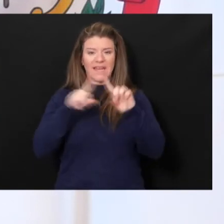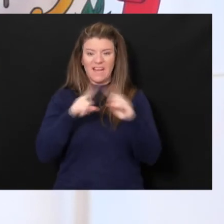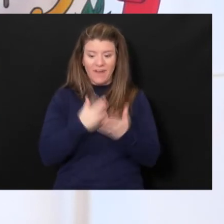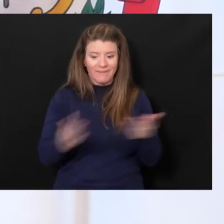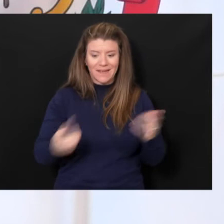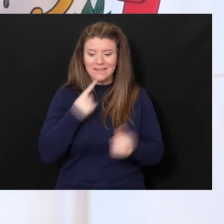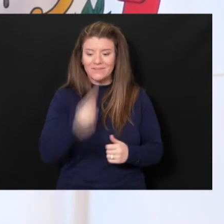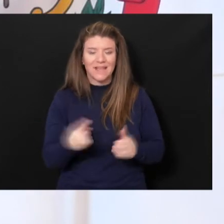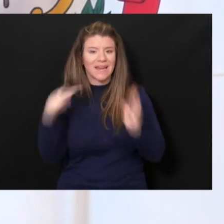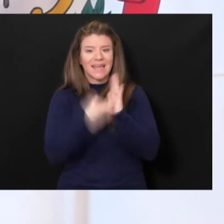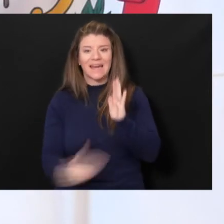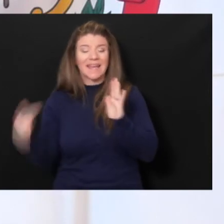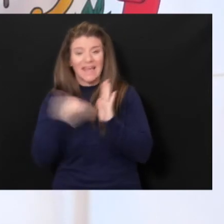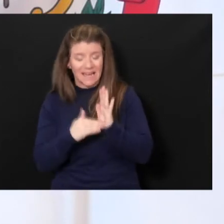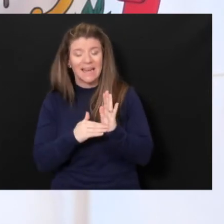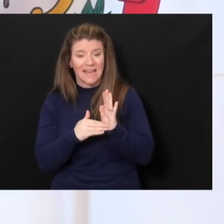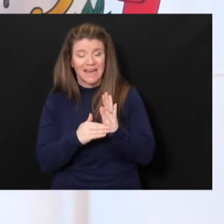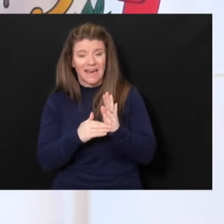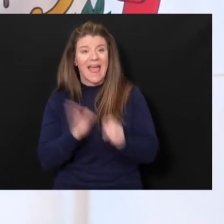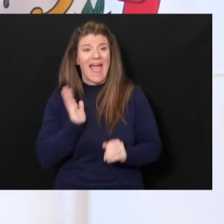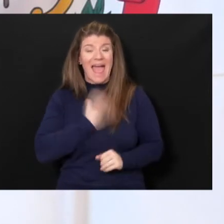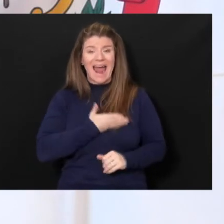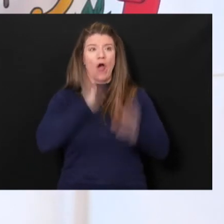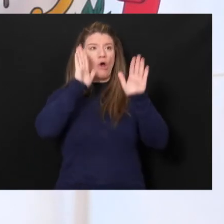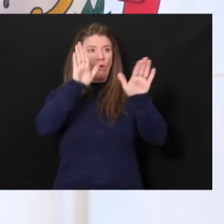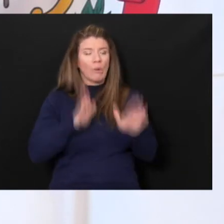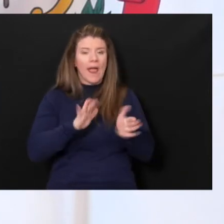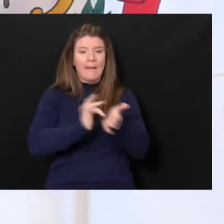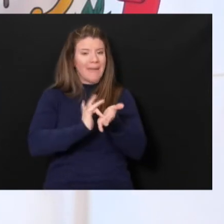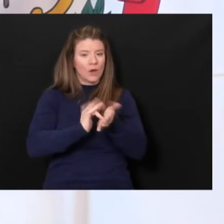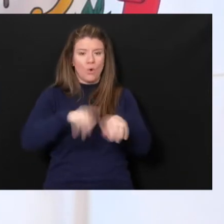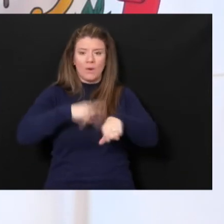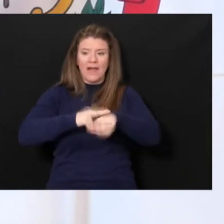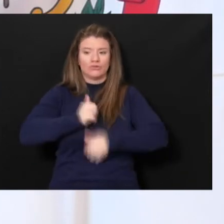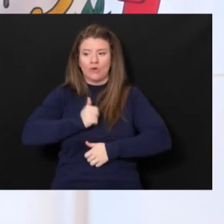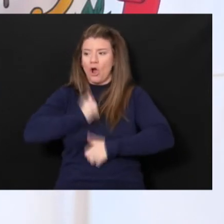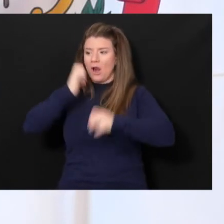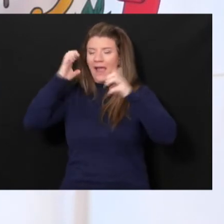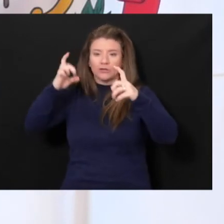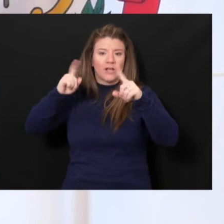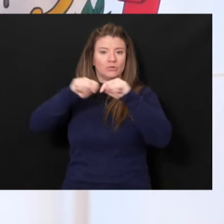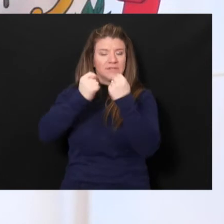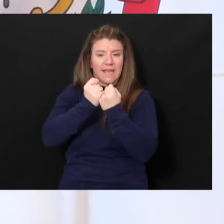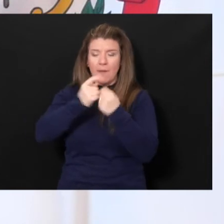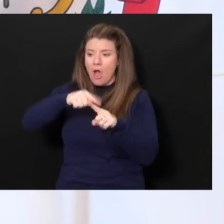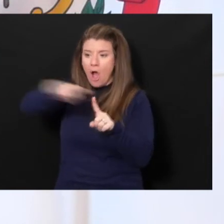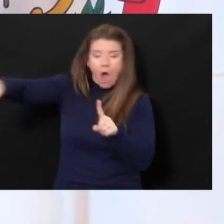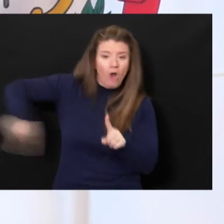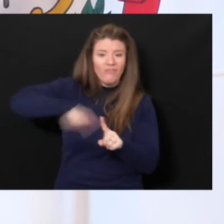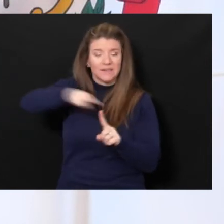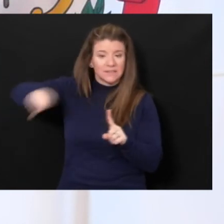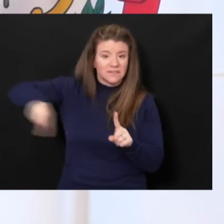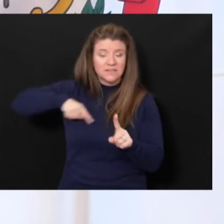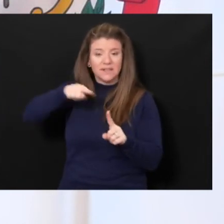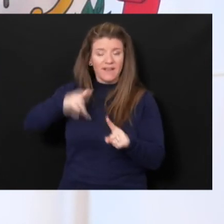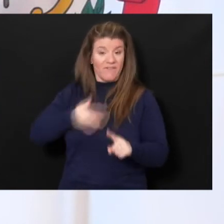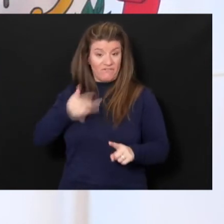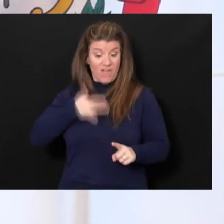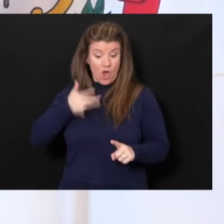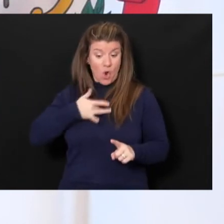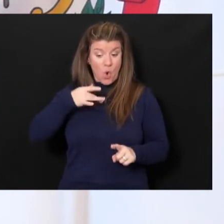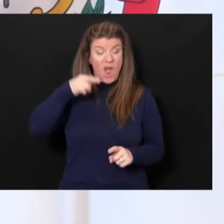and over and over. And our great medical, National Guard, education folks and everything, all of us feel that